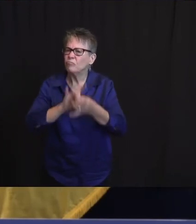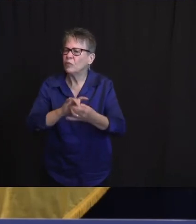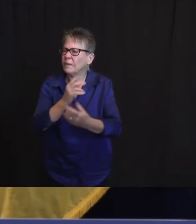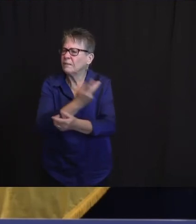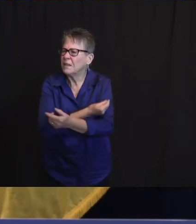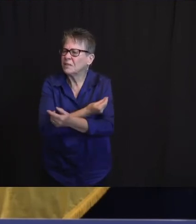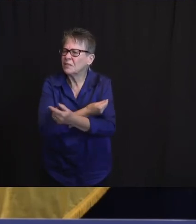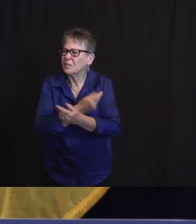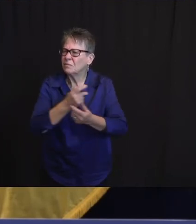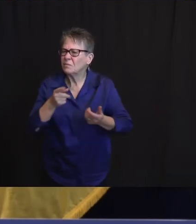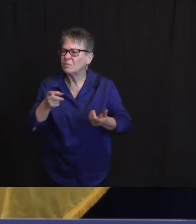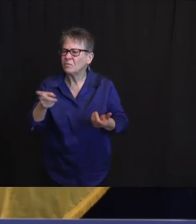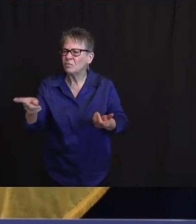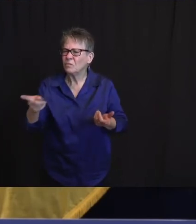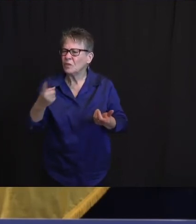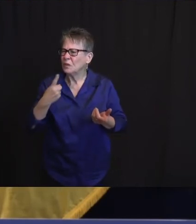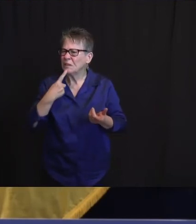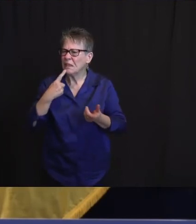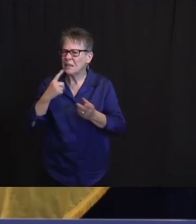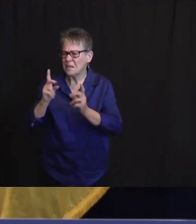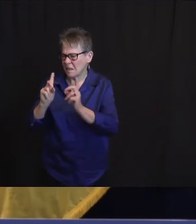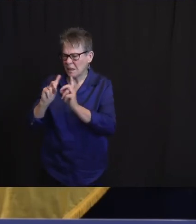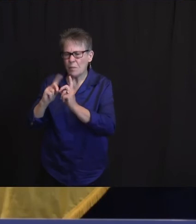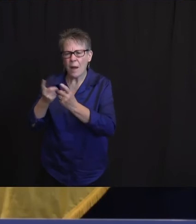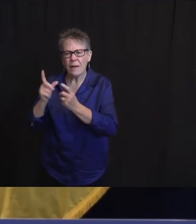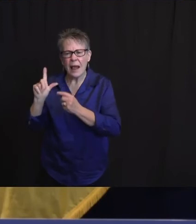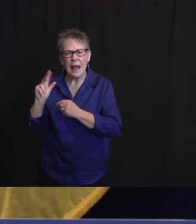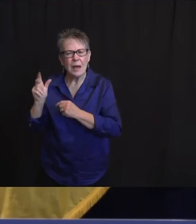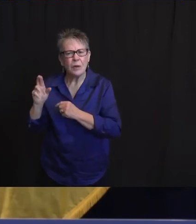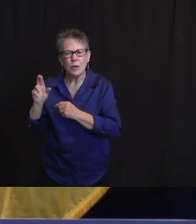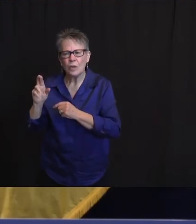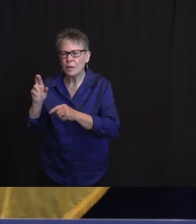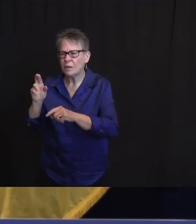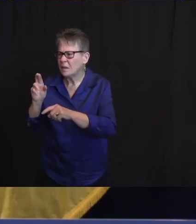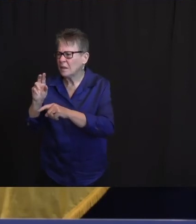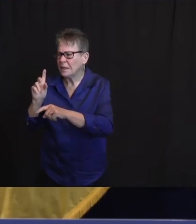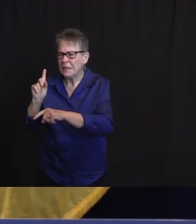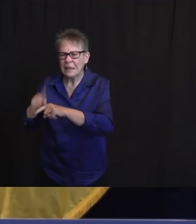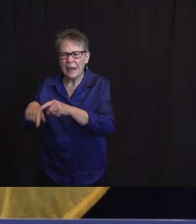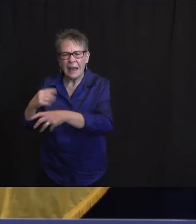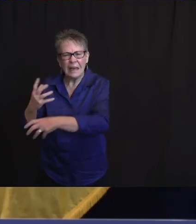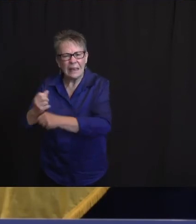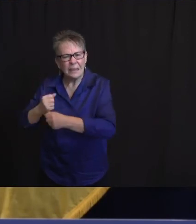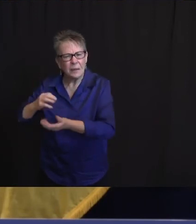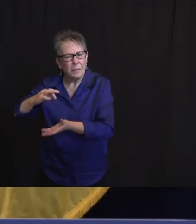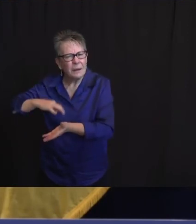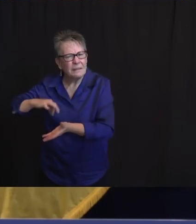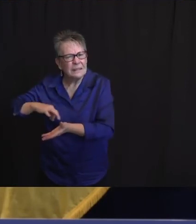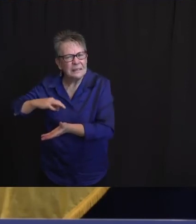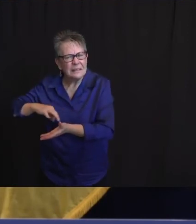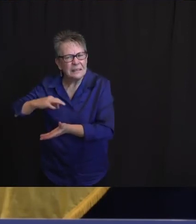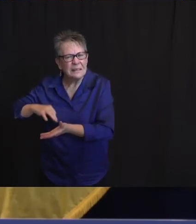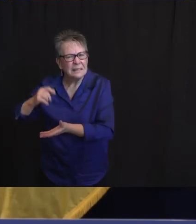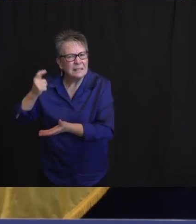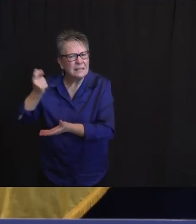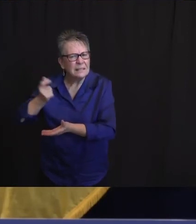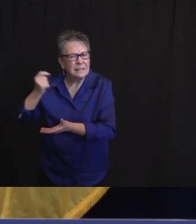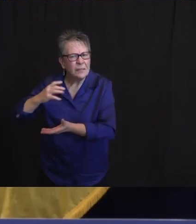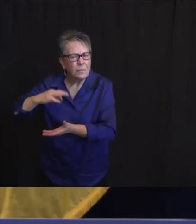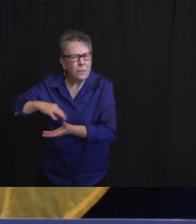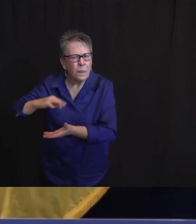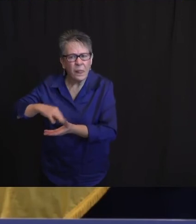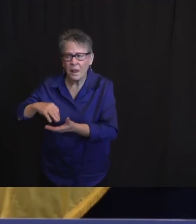Labor Department, leaving people unable to get their benefits. People are frustrated that 9 months into the pandemic, there are still technical problems